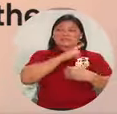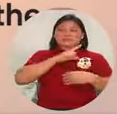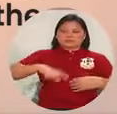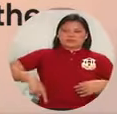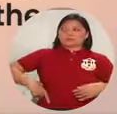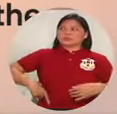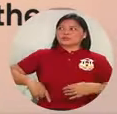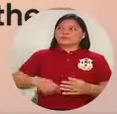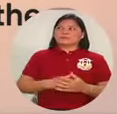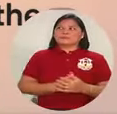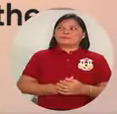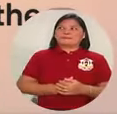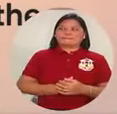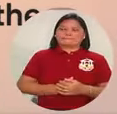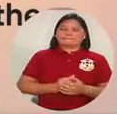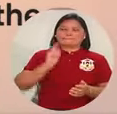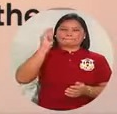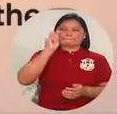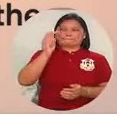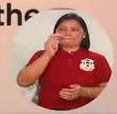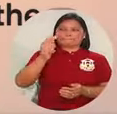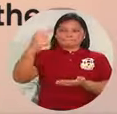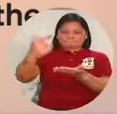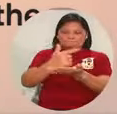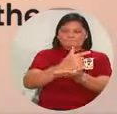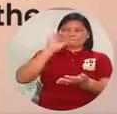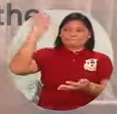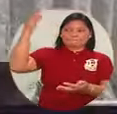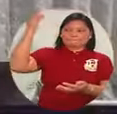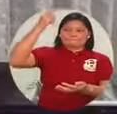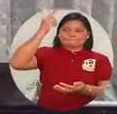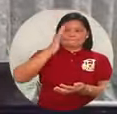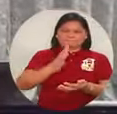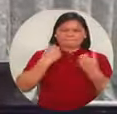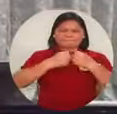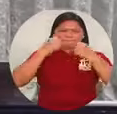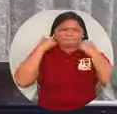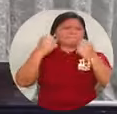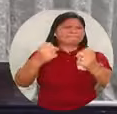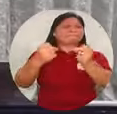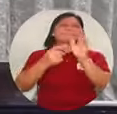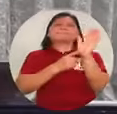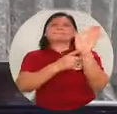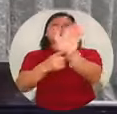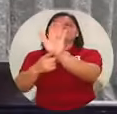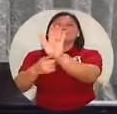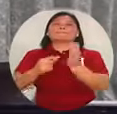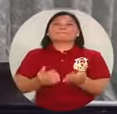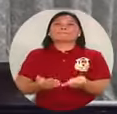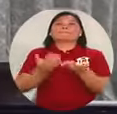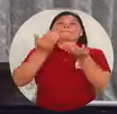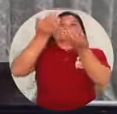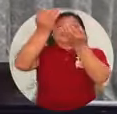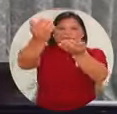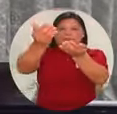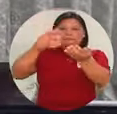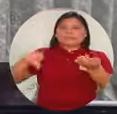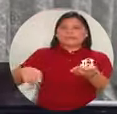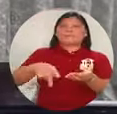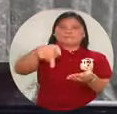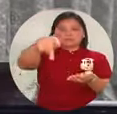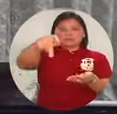to testify the gospel of the grace of God." These are strong expression of commitment